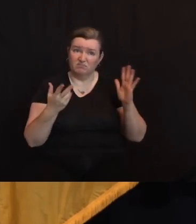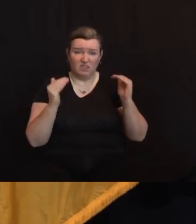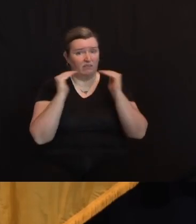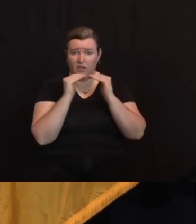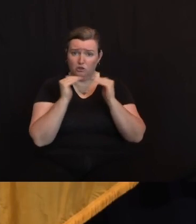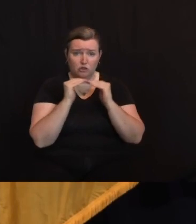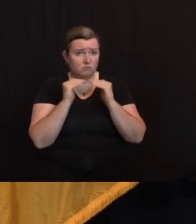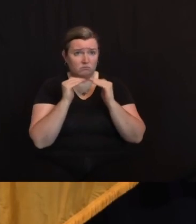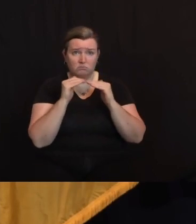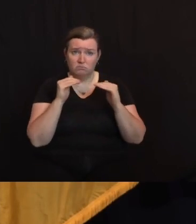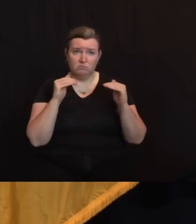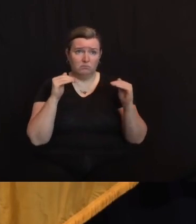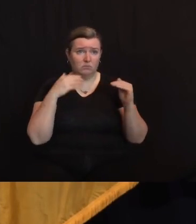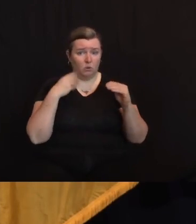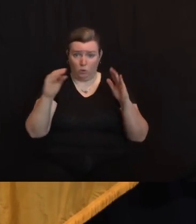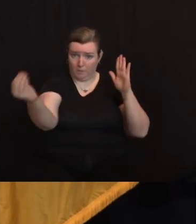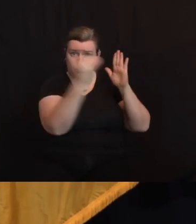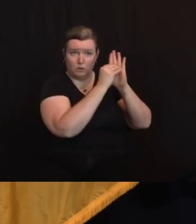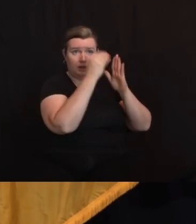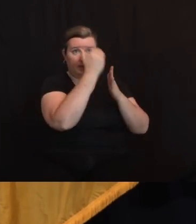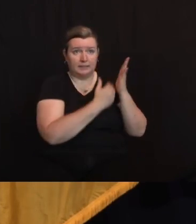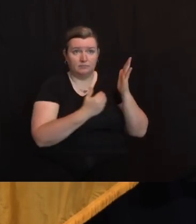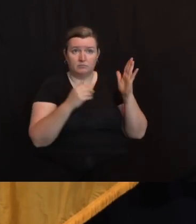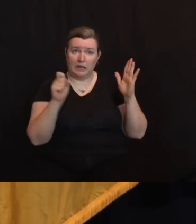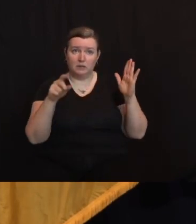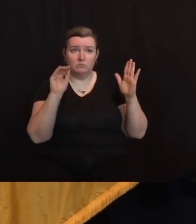those states, or if it were our state, to say, folks,